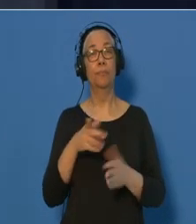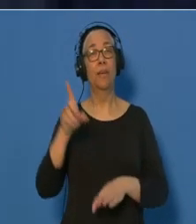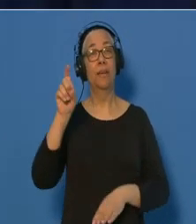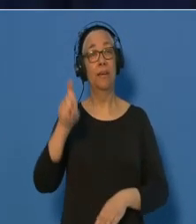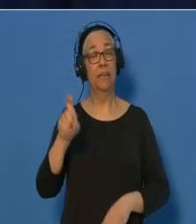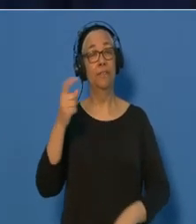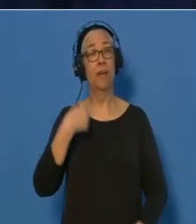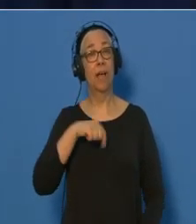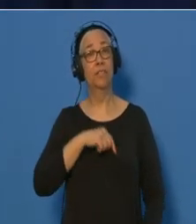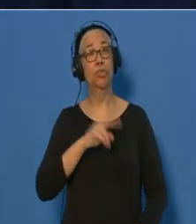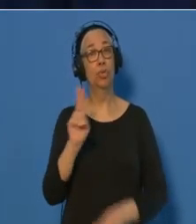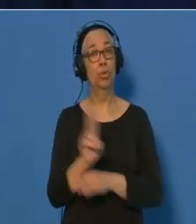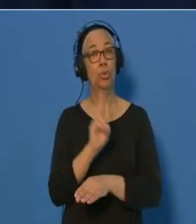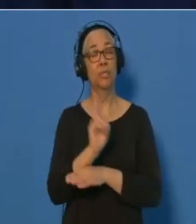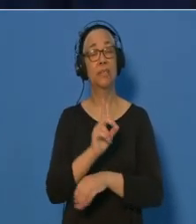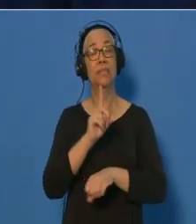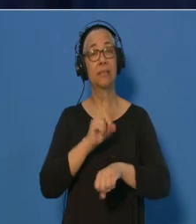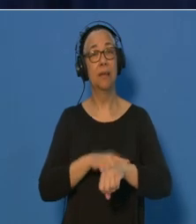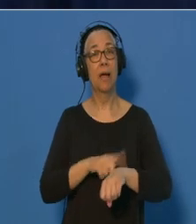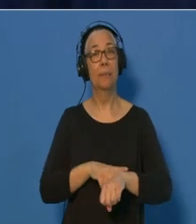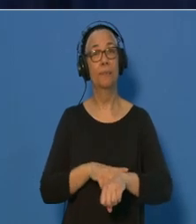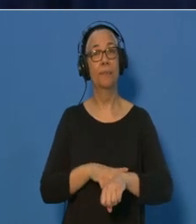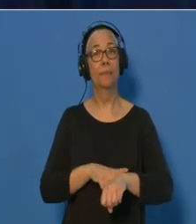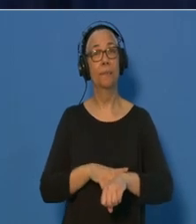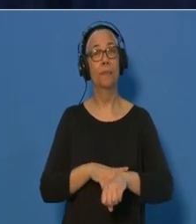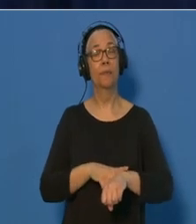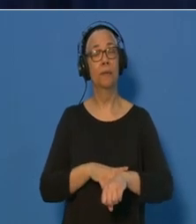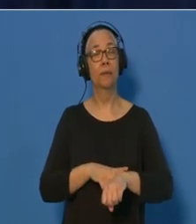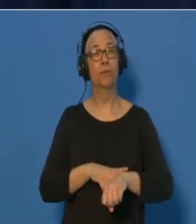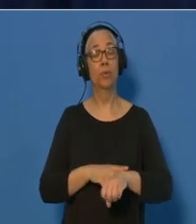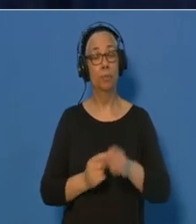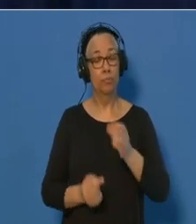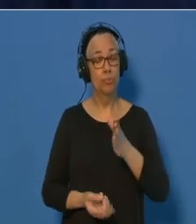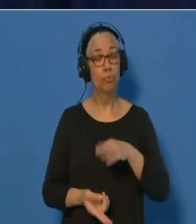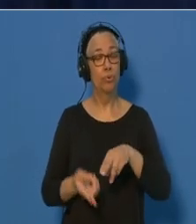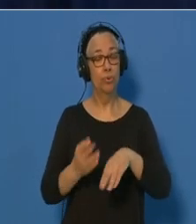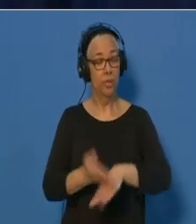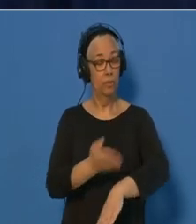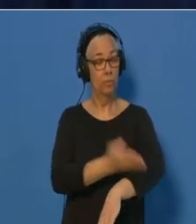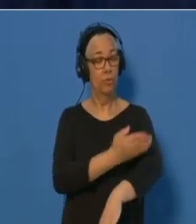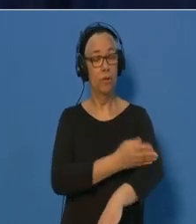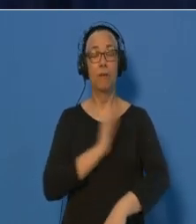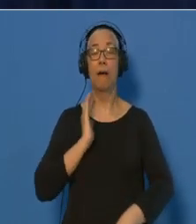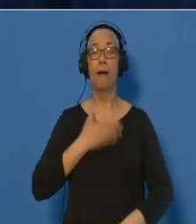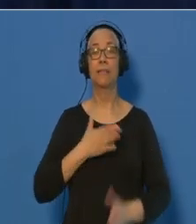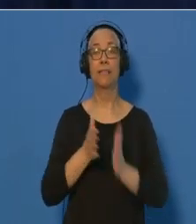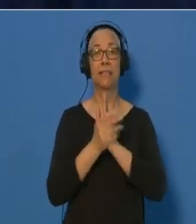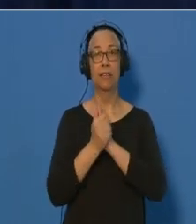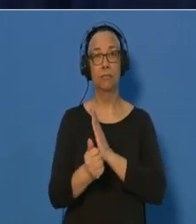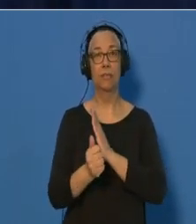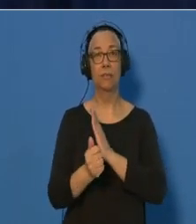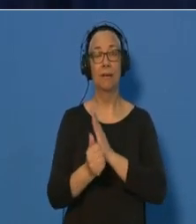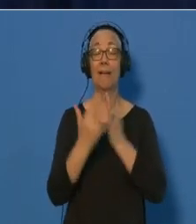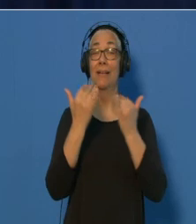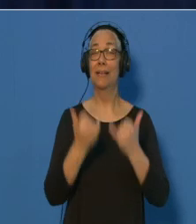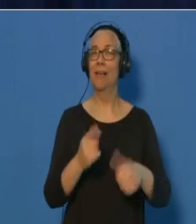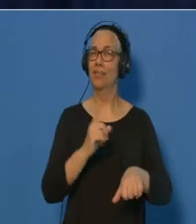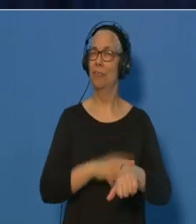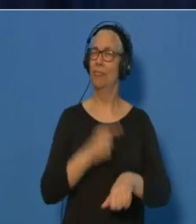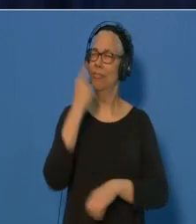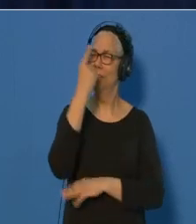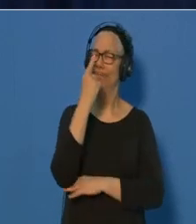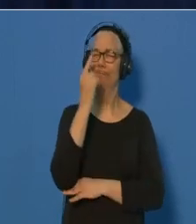to use this period in time to upgrade our skills. Now is the time to start thinking about the